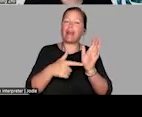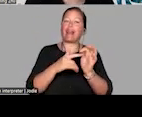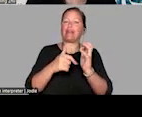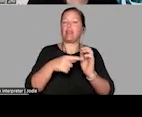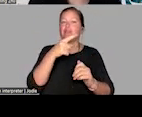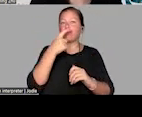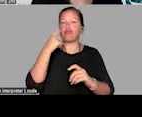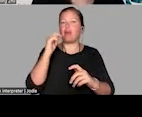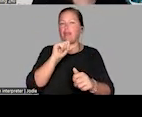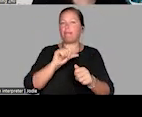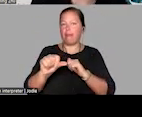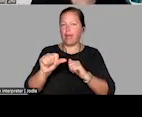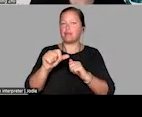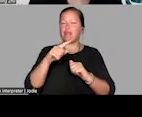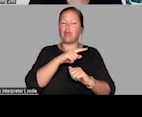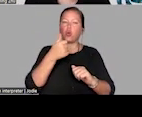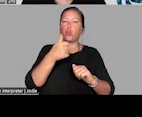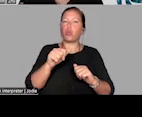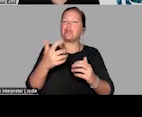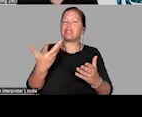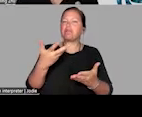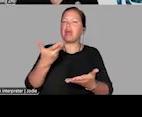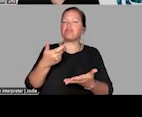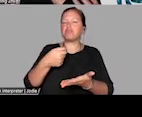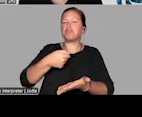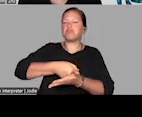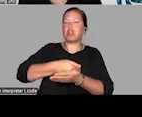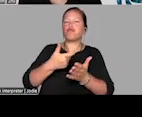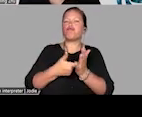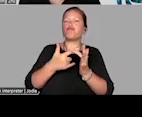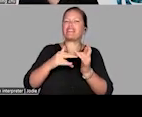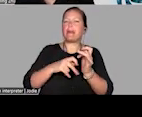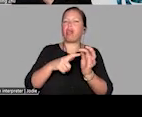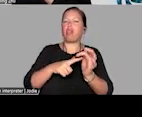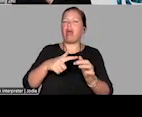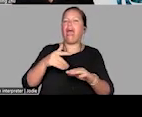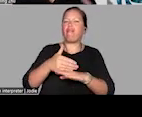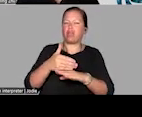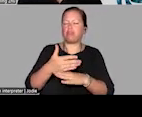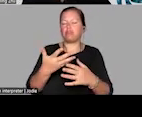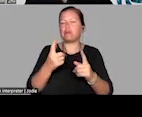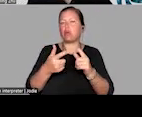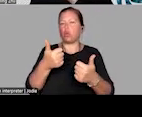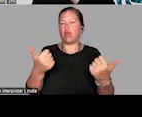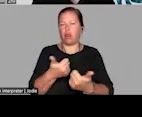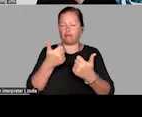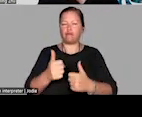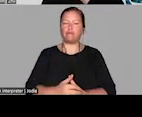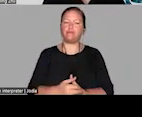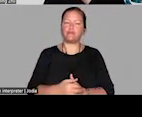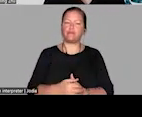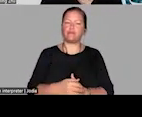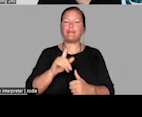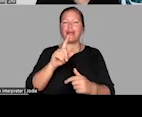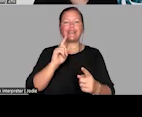have exercising reasonable effort, and it's sometimes it's good enough. Even there are things